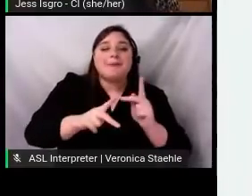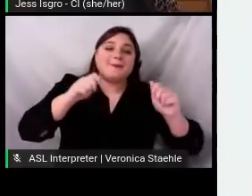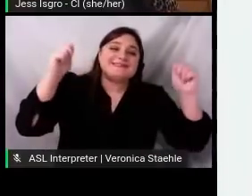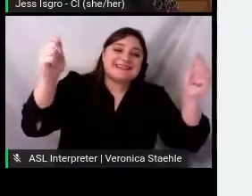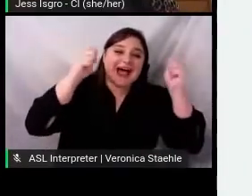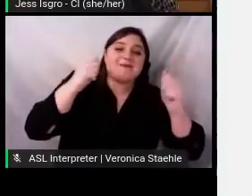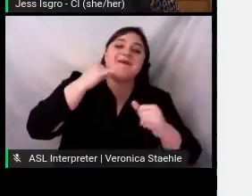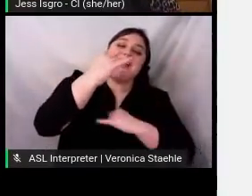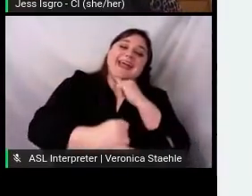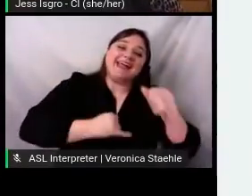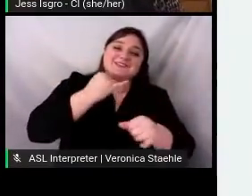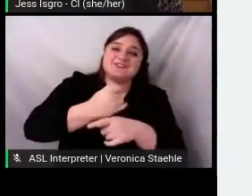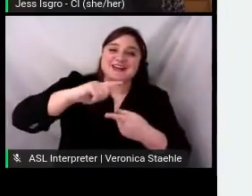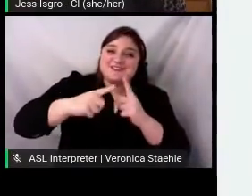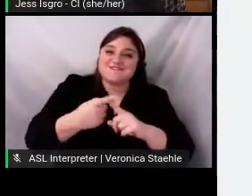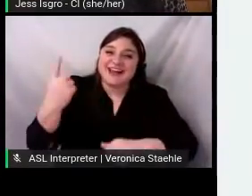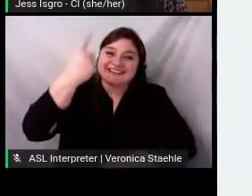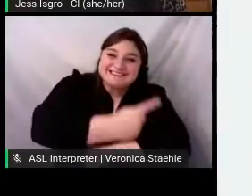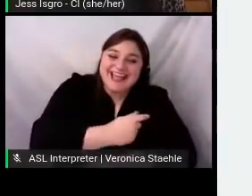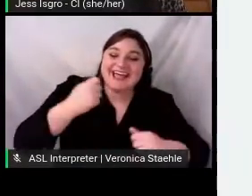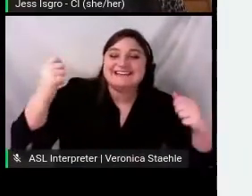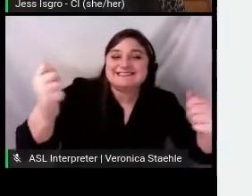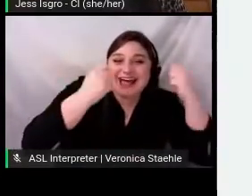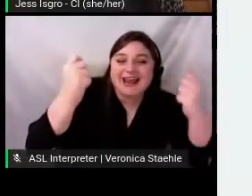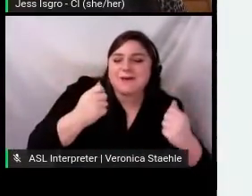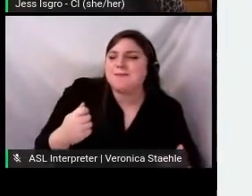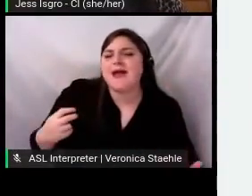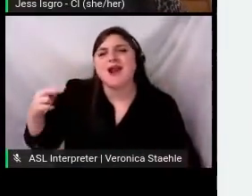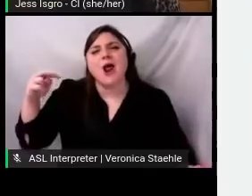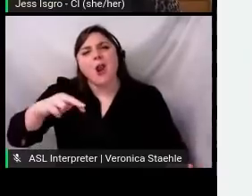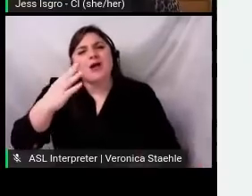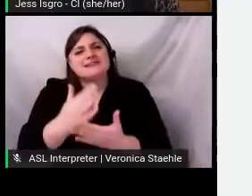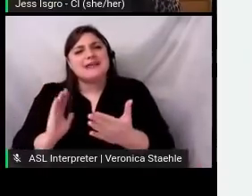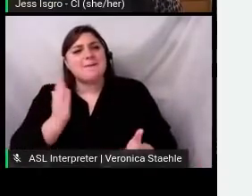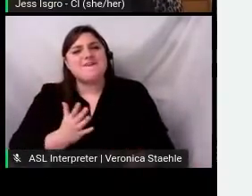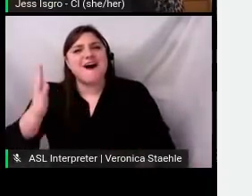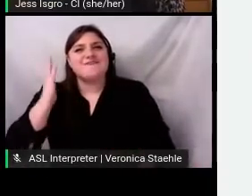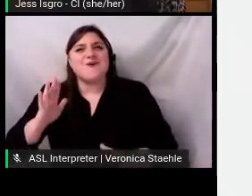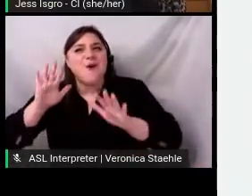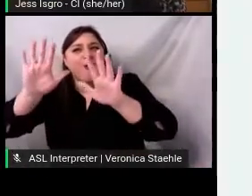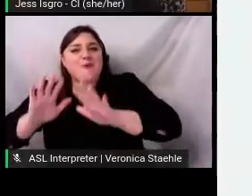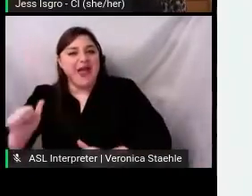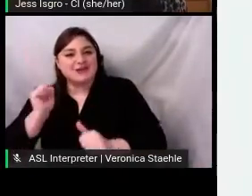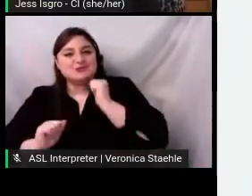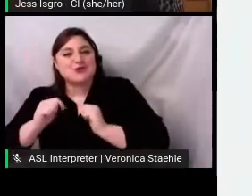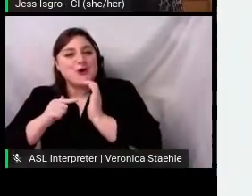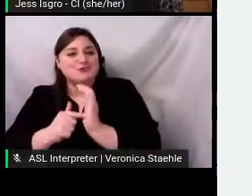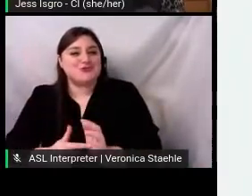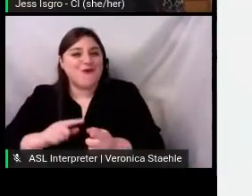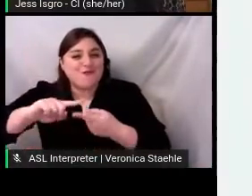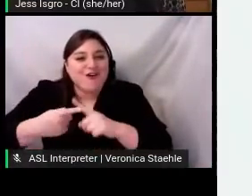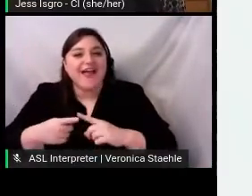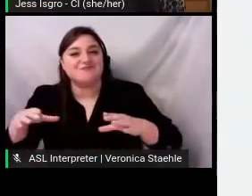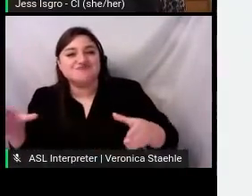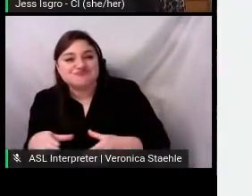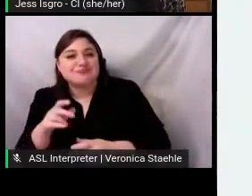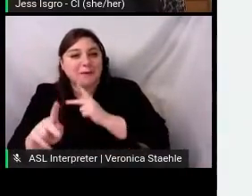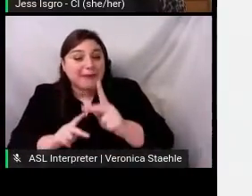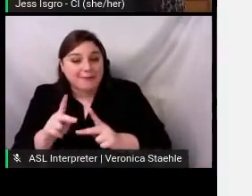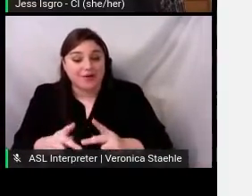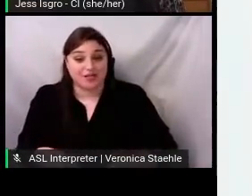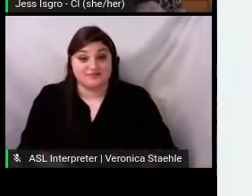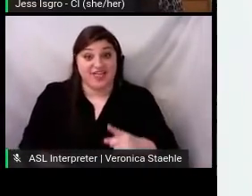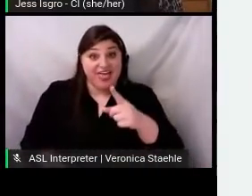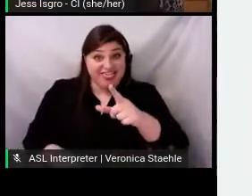to International Day of Friendship. Take a look back at some of our favorite shows that feature besties, squads, and dynamic duos." This posted incredibly